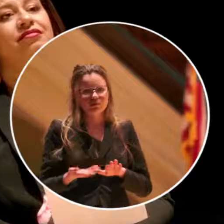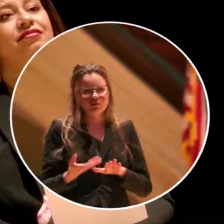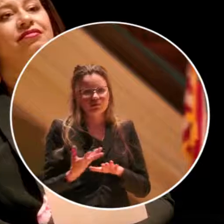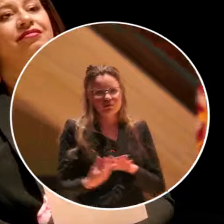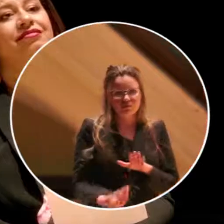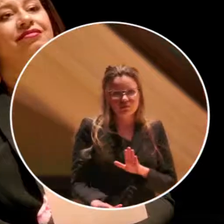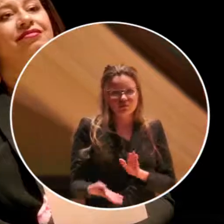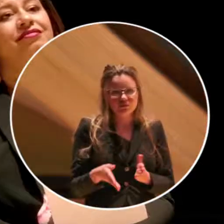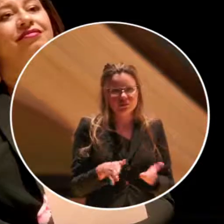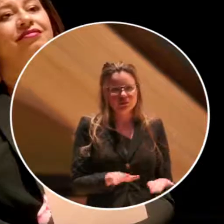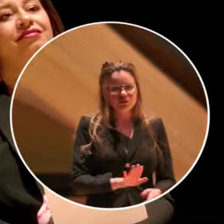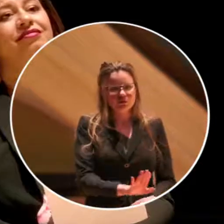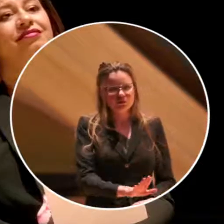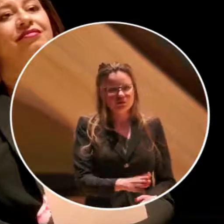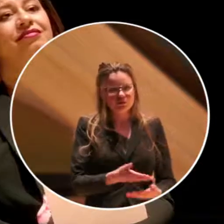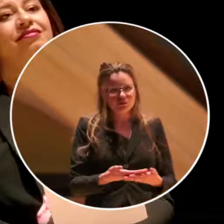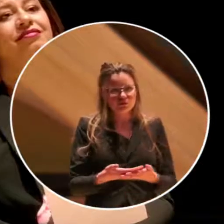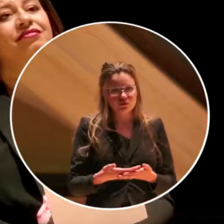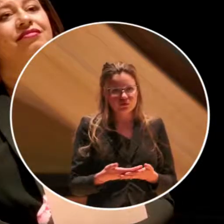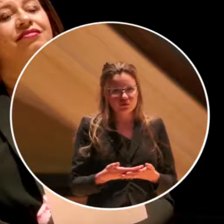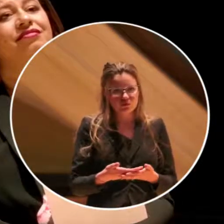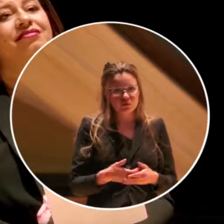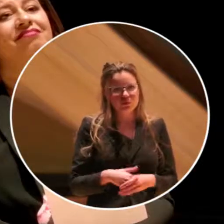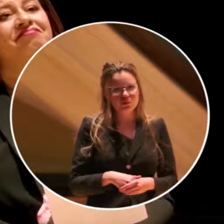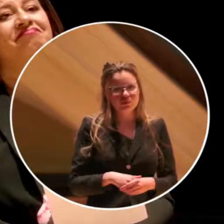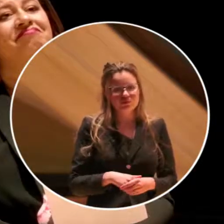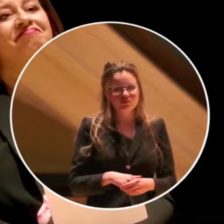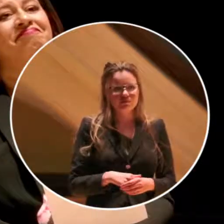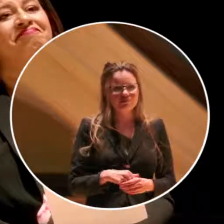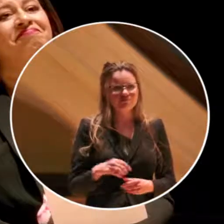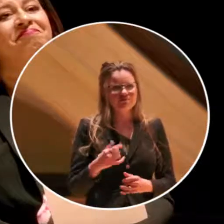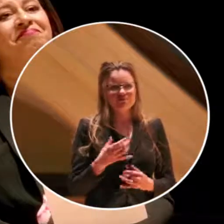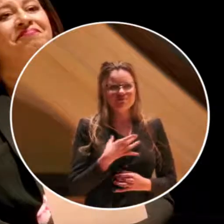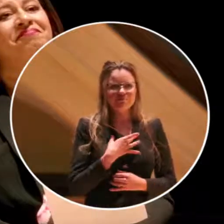I like to think they are now reunited.